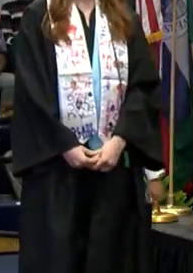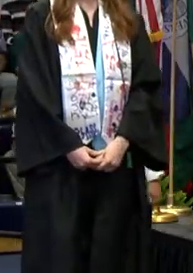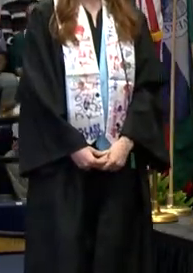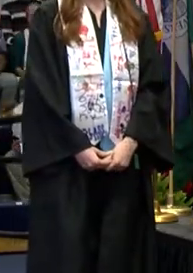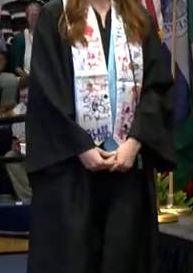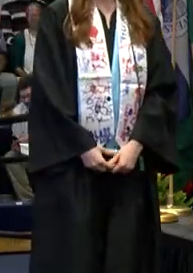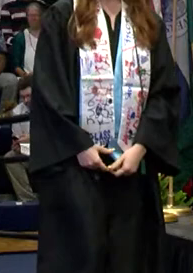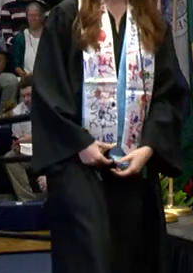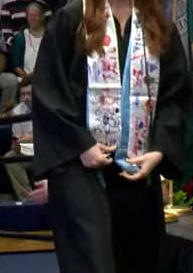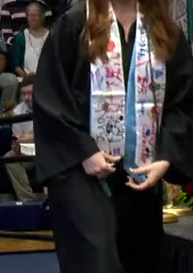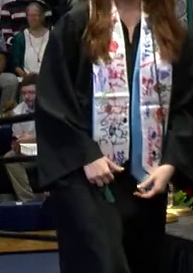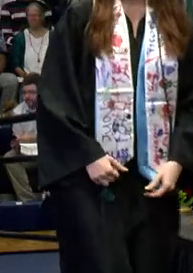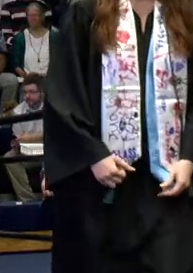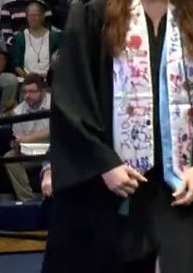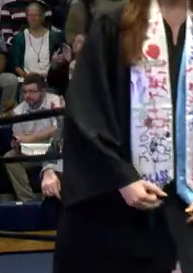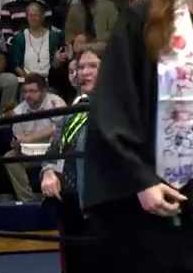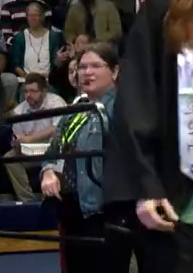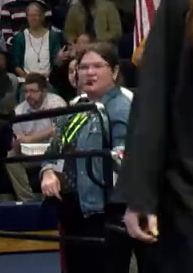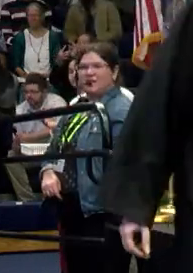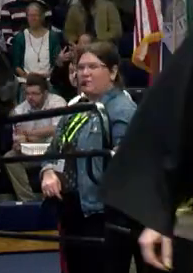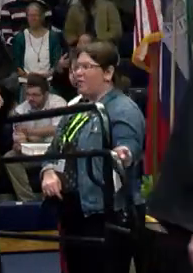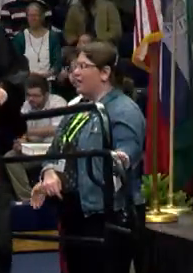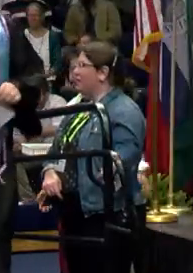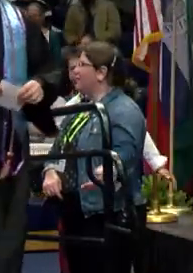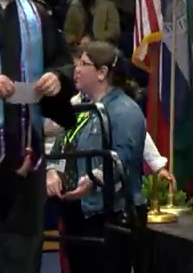Katie Hemmen.